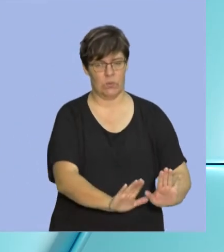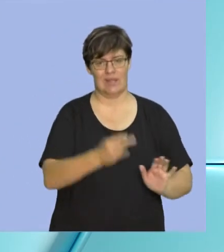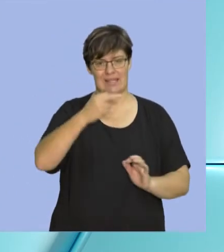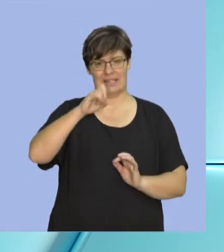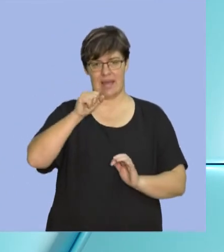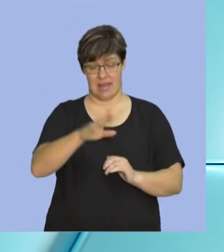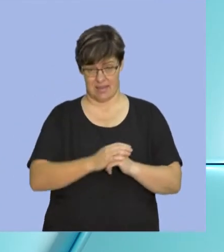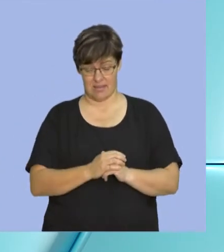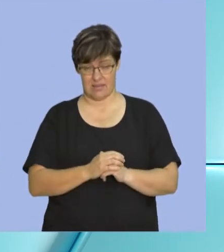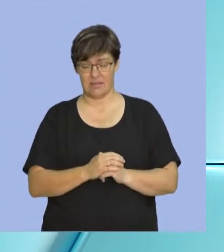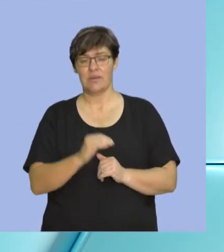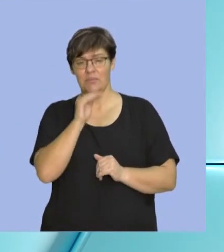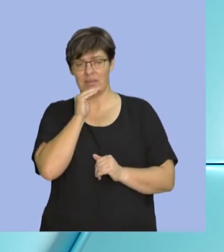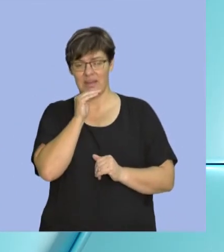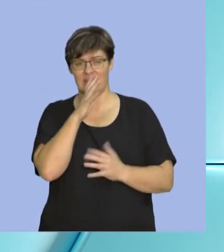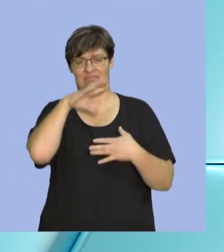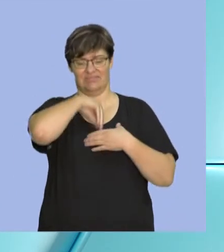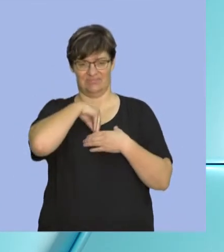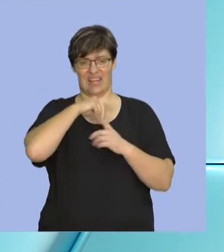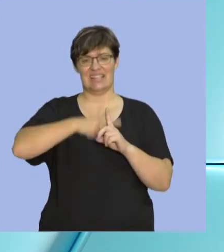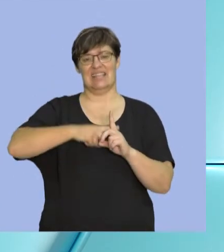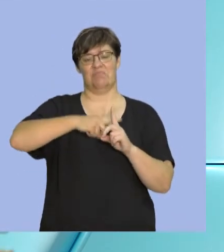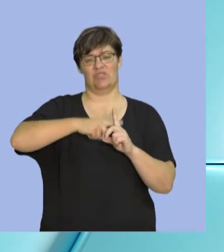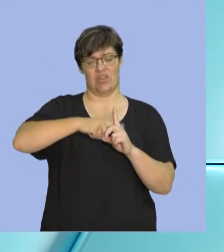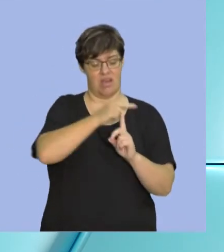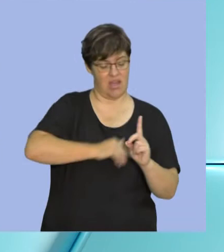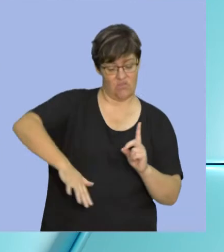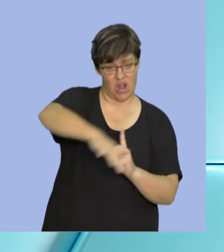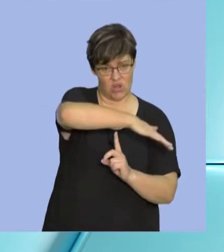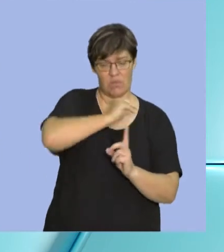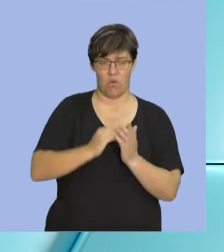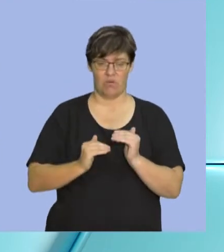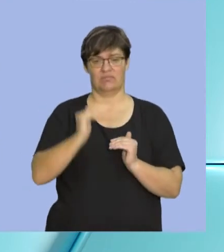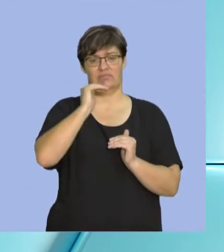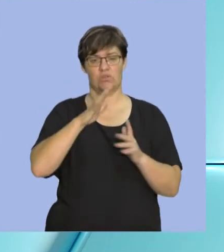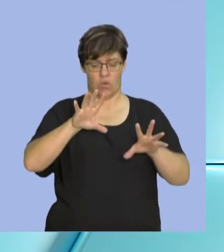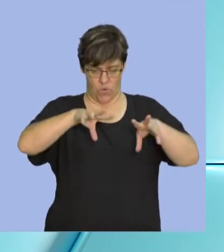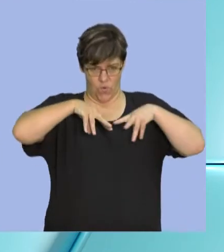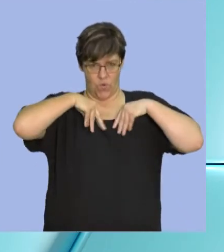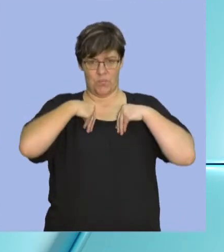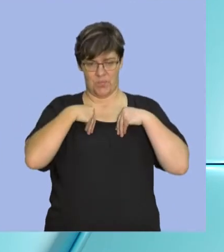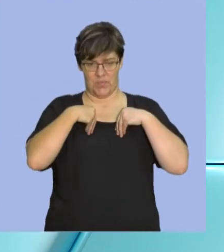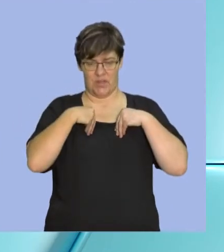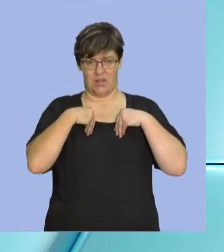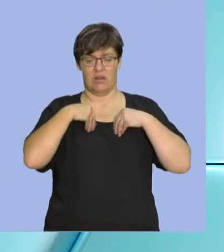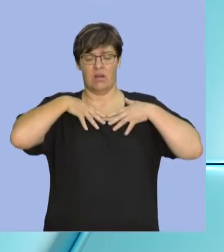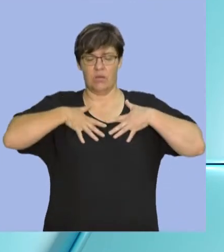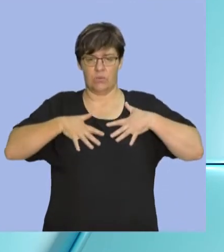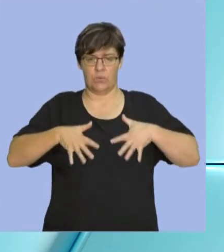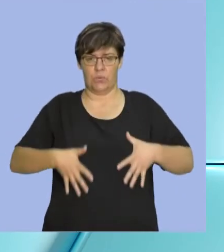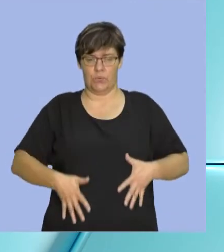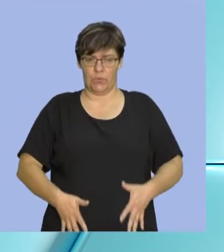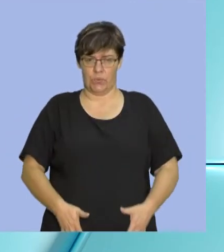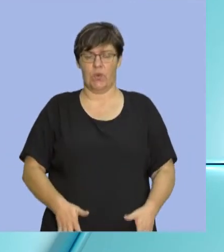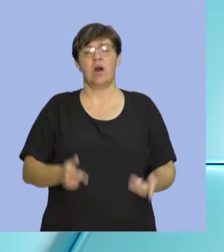actually increasing the temperature that is surrounding us so that we can absorb some of that heat and reduce the heat loss from